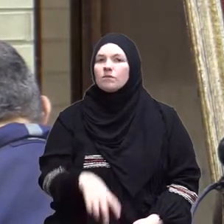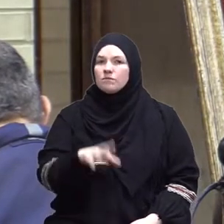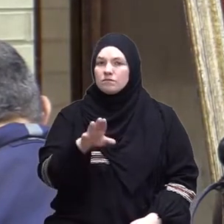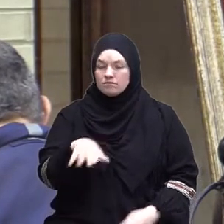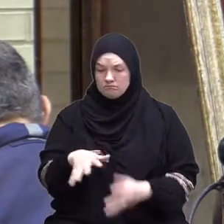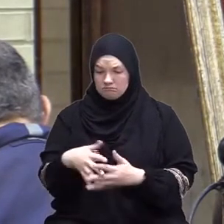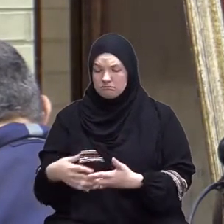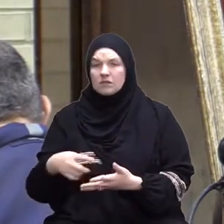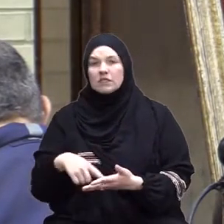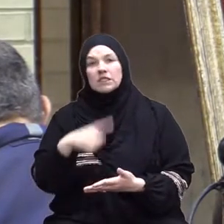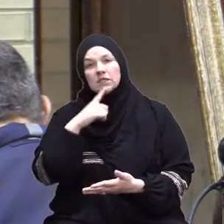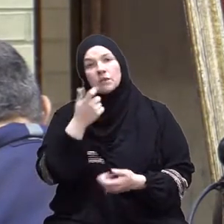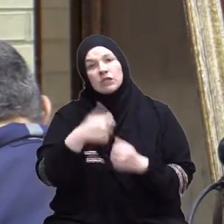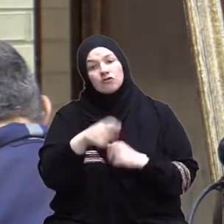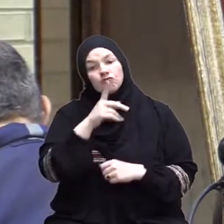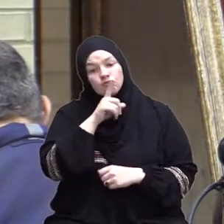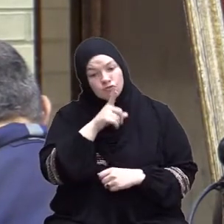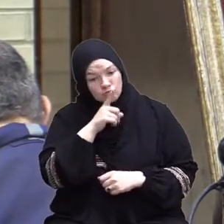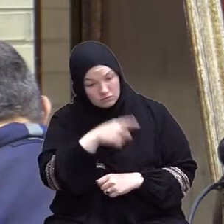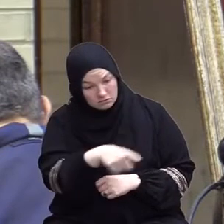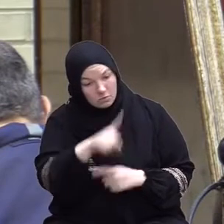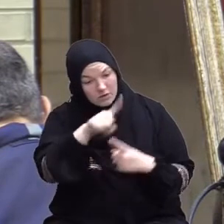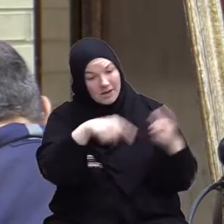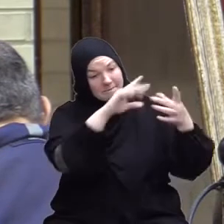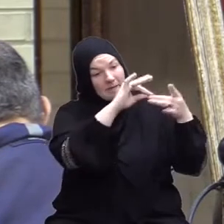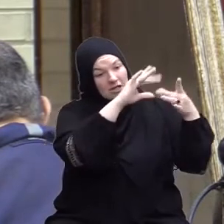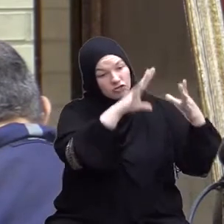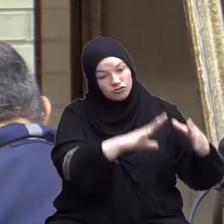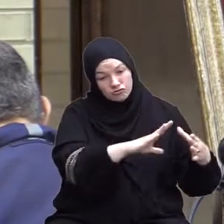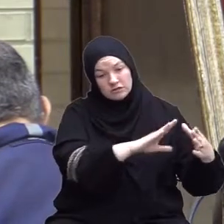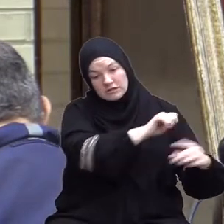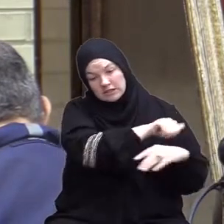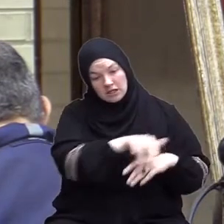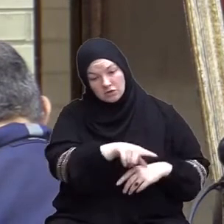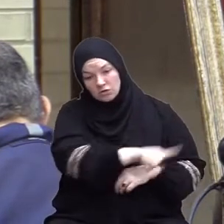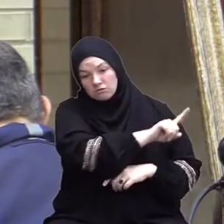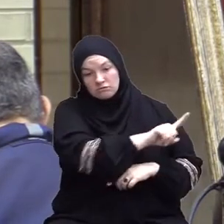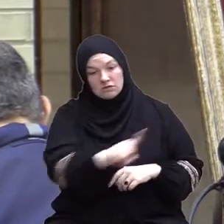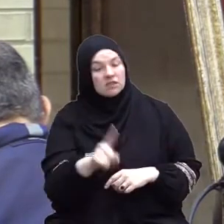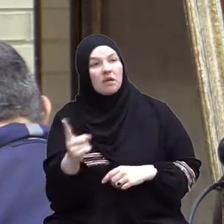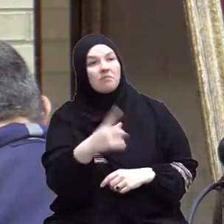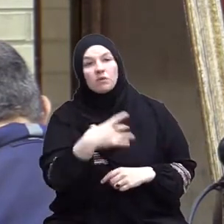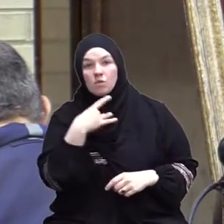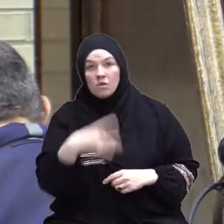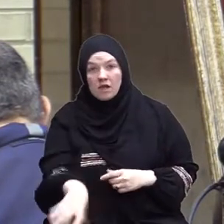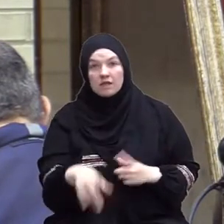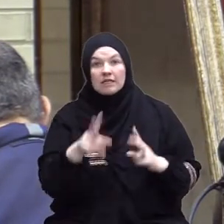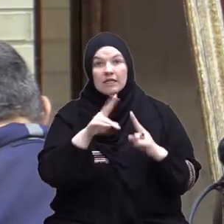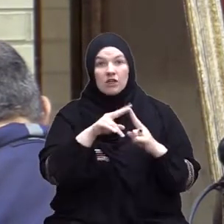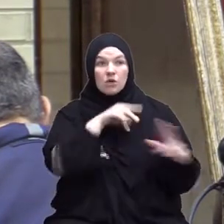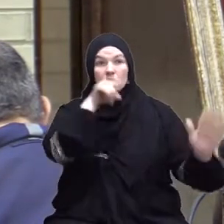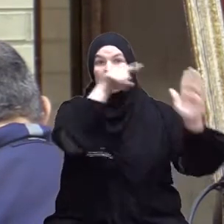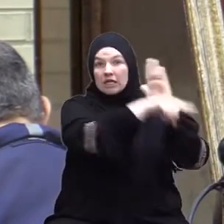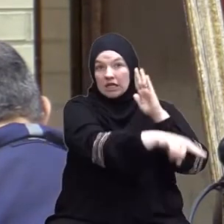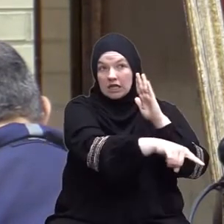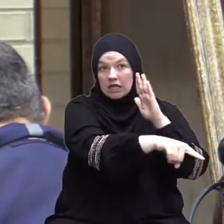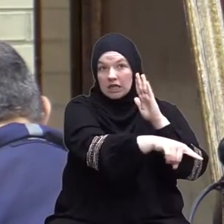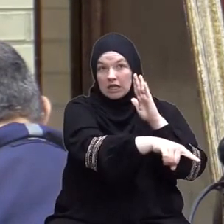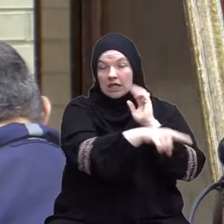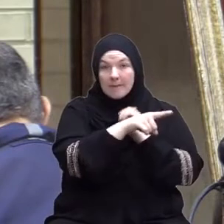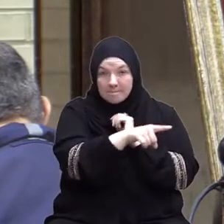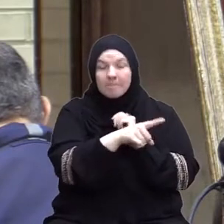that whenever a messenger comes to you with something you don't like, you either kill or you killed